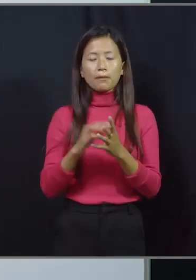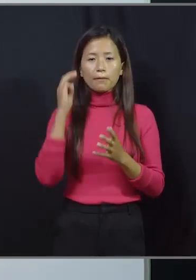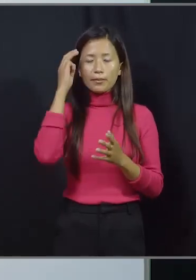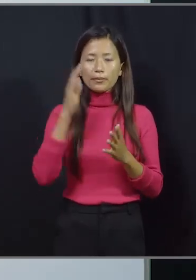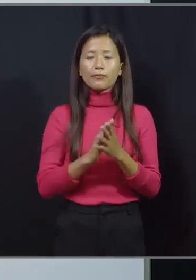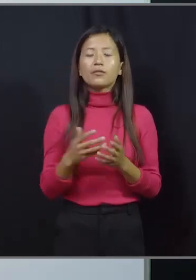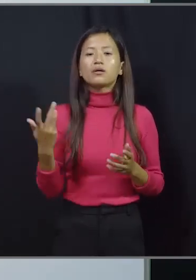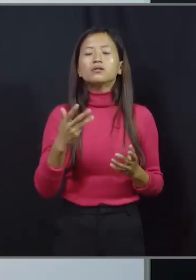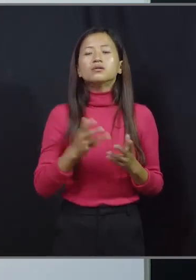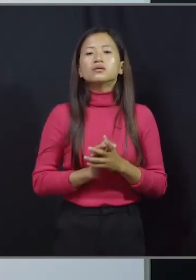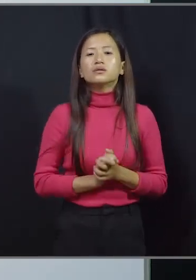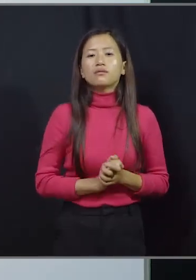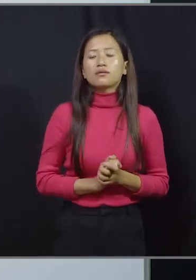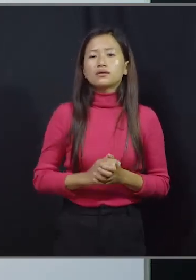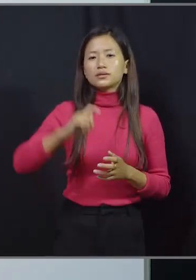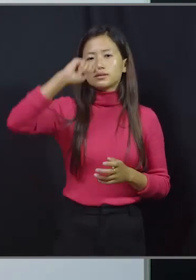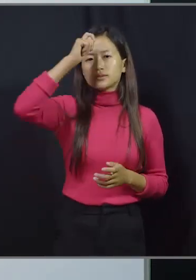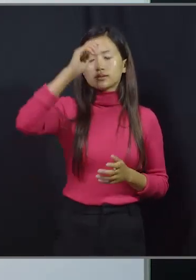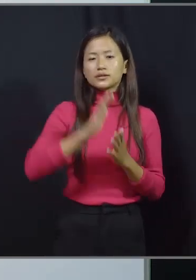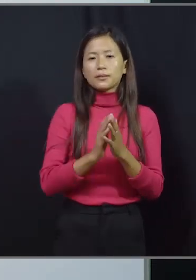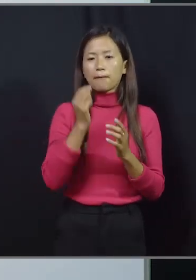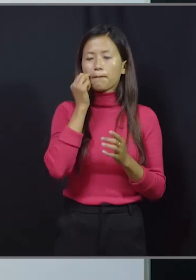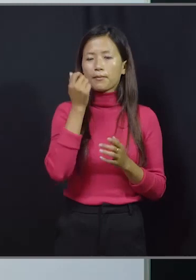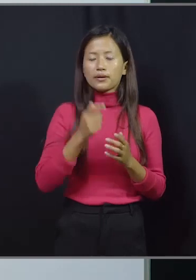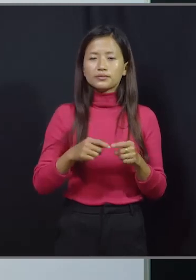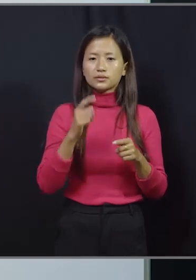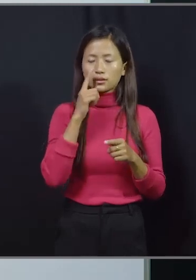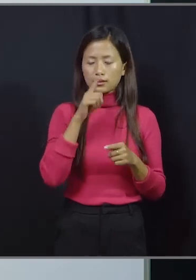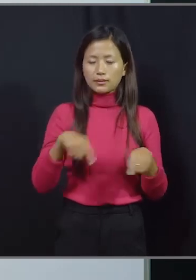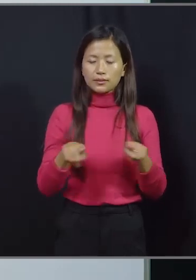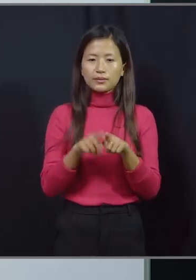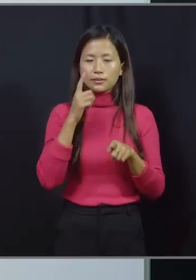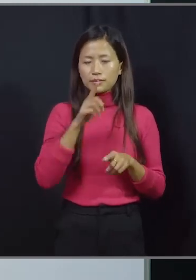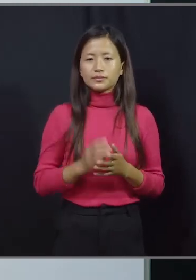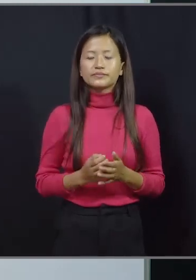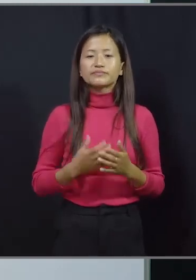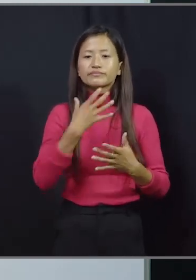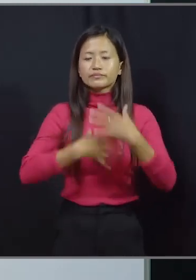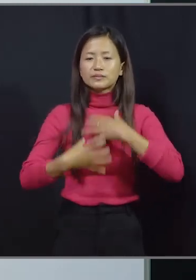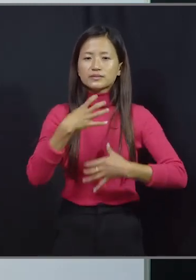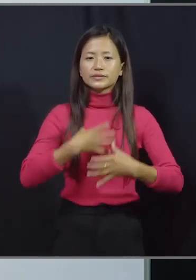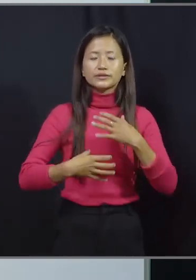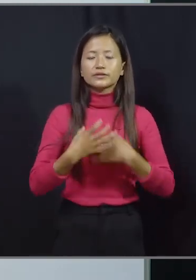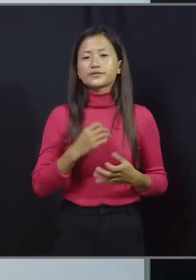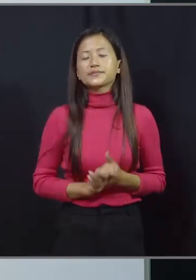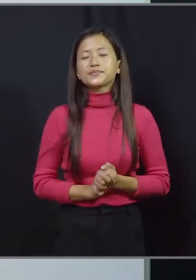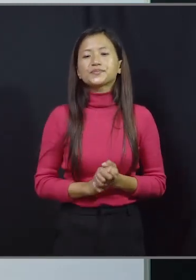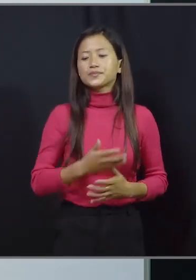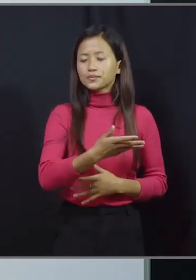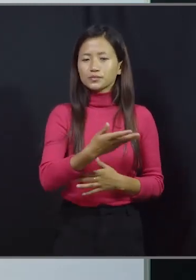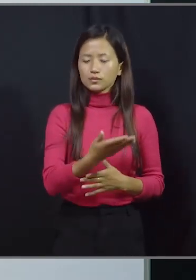picture of how the English men and women that suffered. So all these